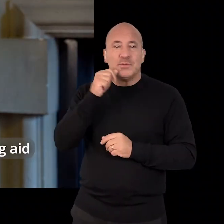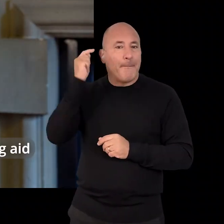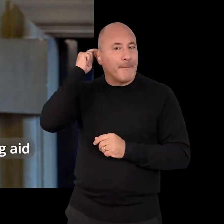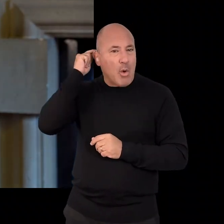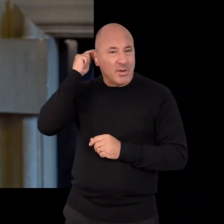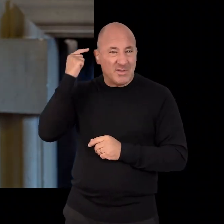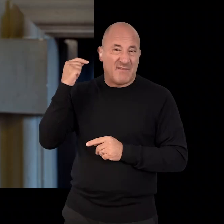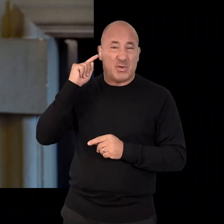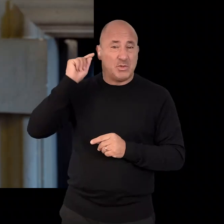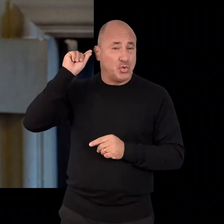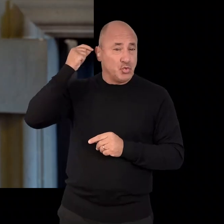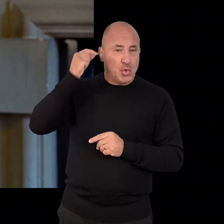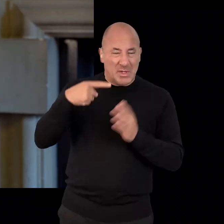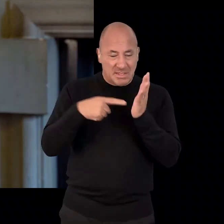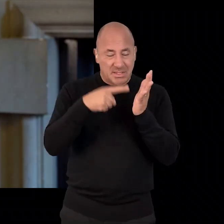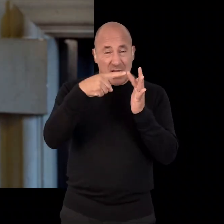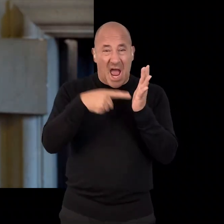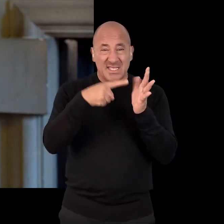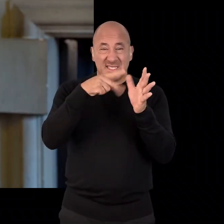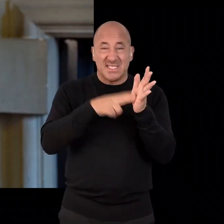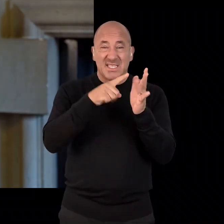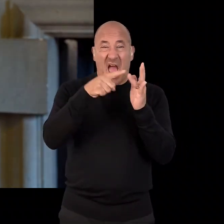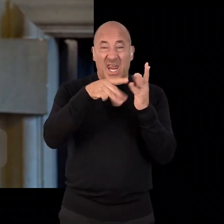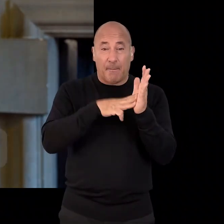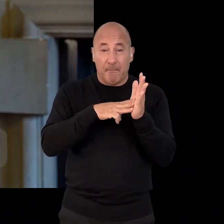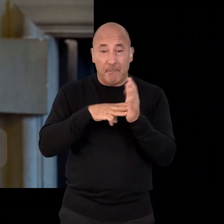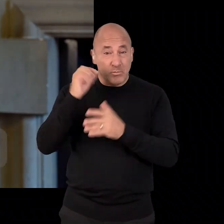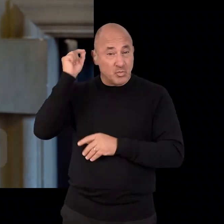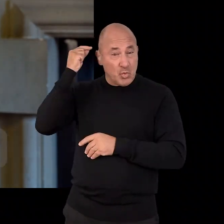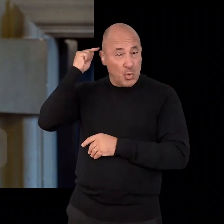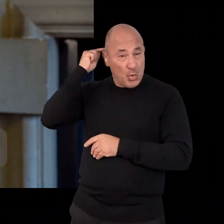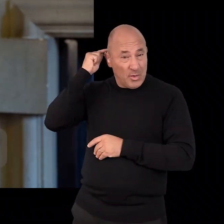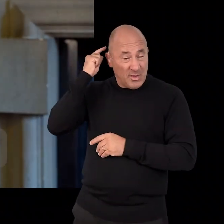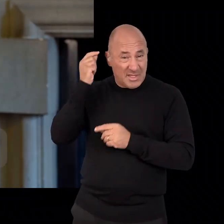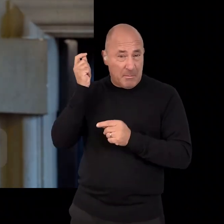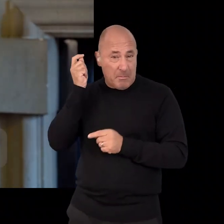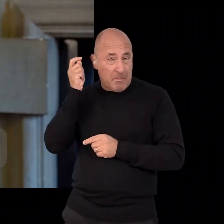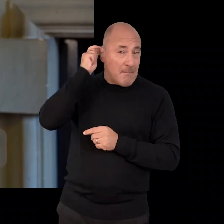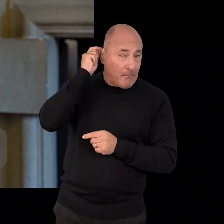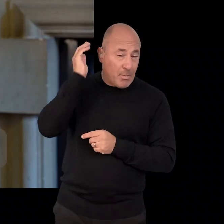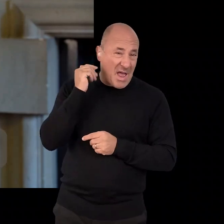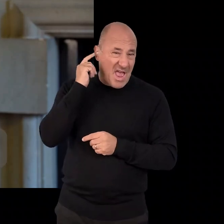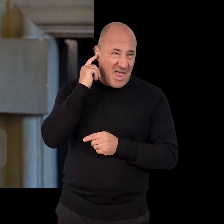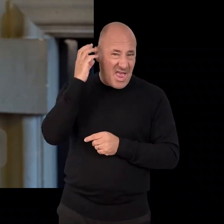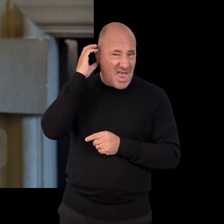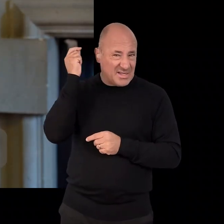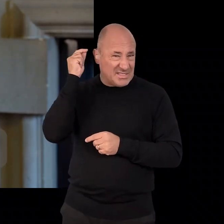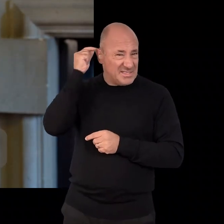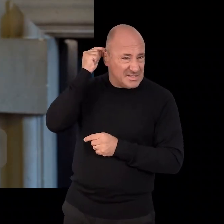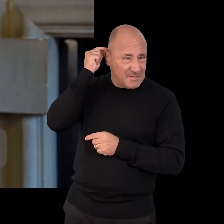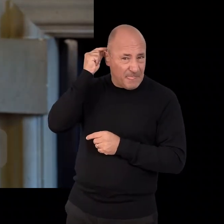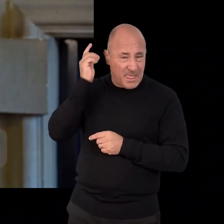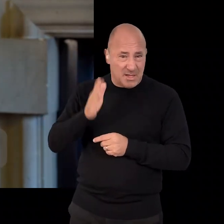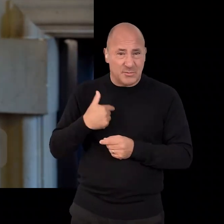aid, which it works on bone conduction. And so I have a titanium screw, which is a